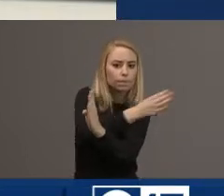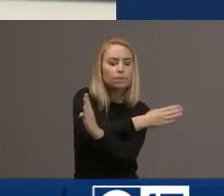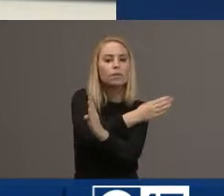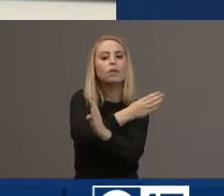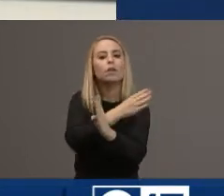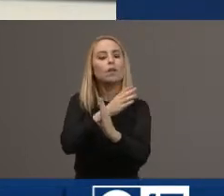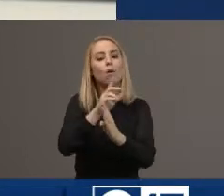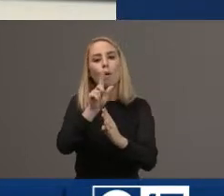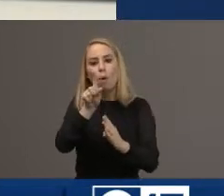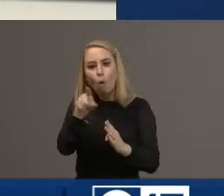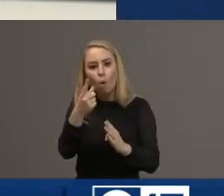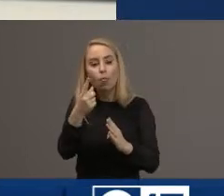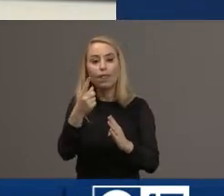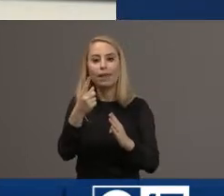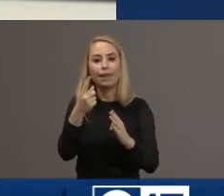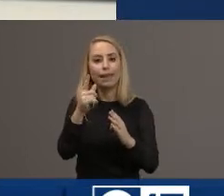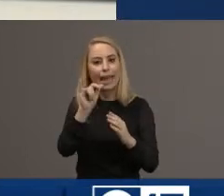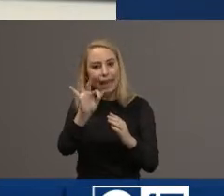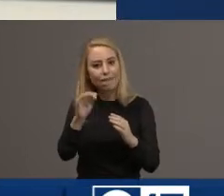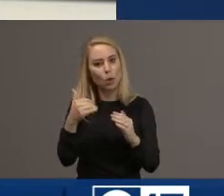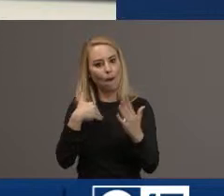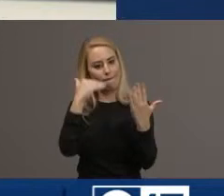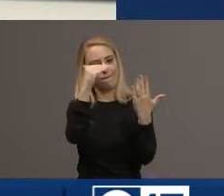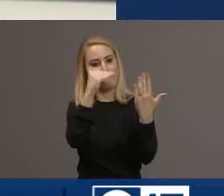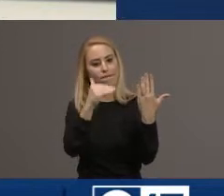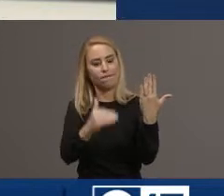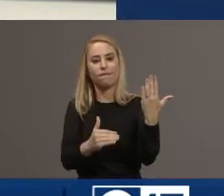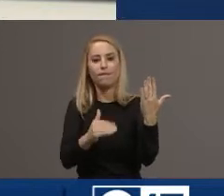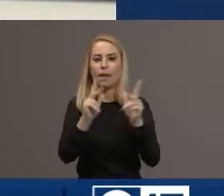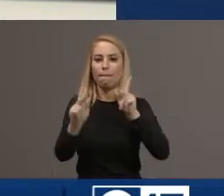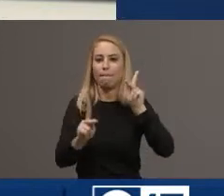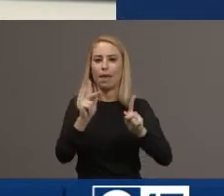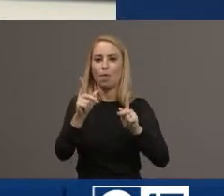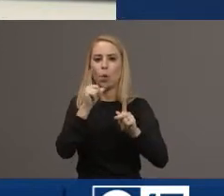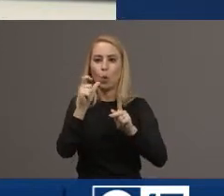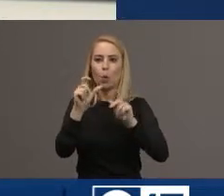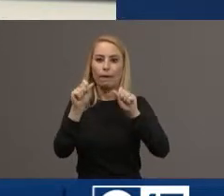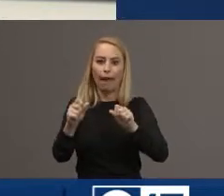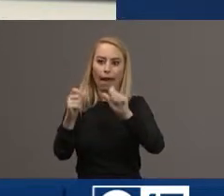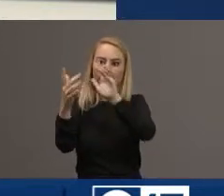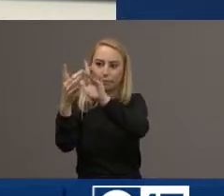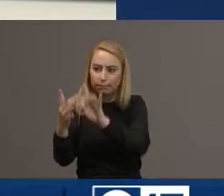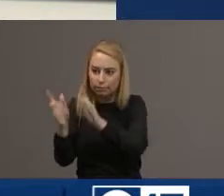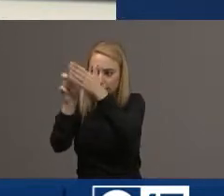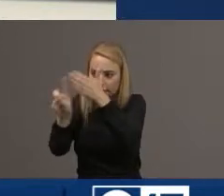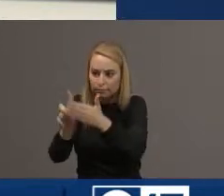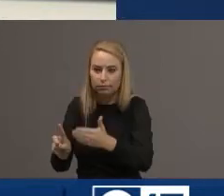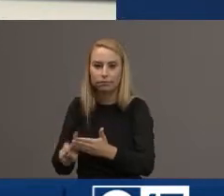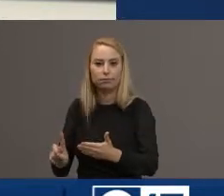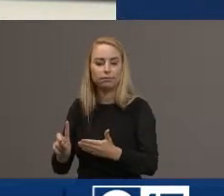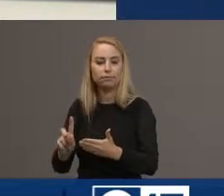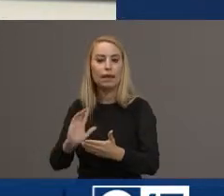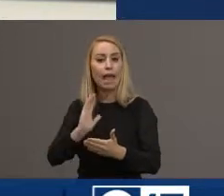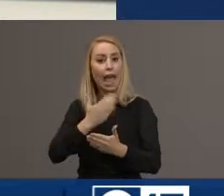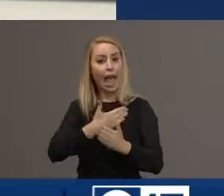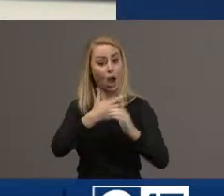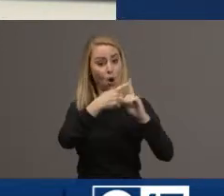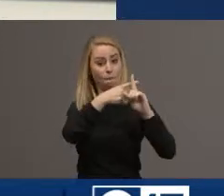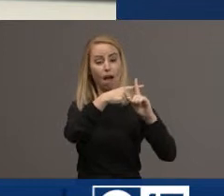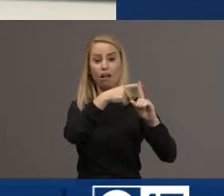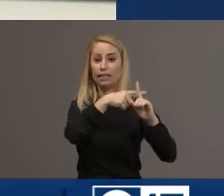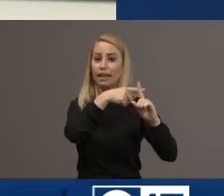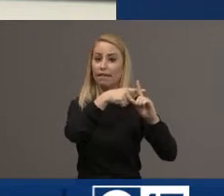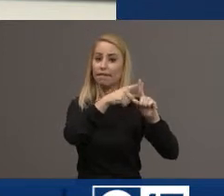have contacts to trace. Our positivity was low. We had our county health